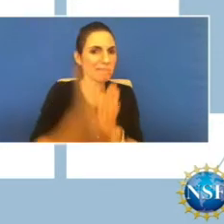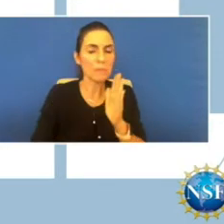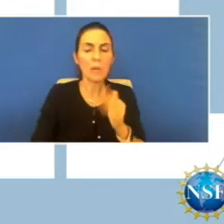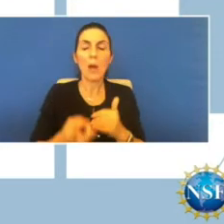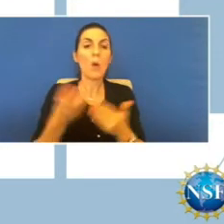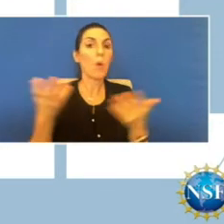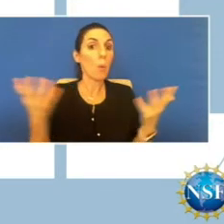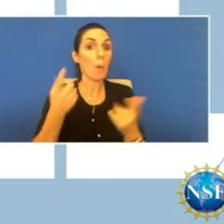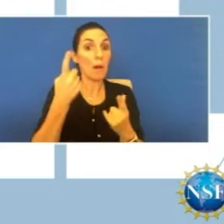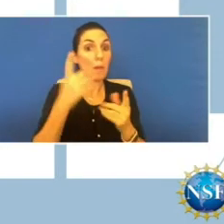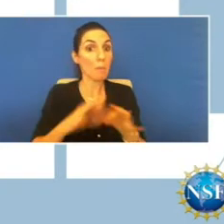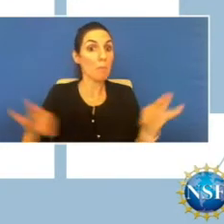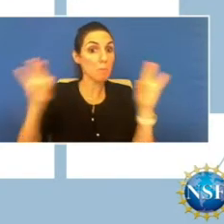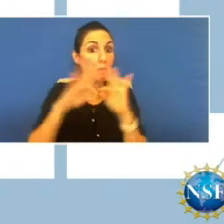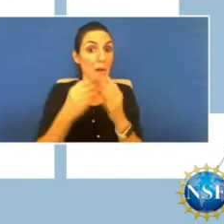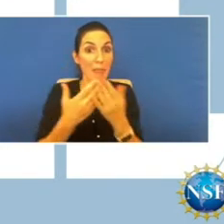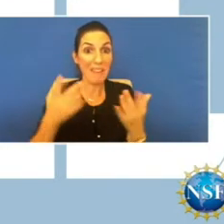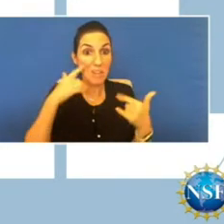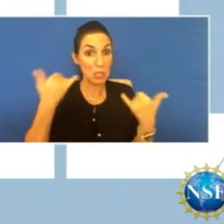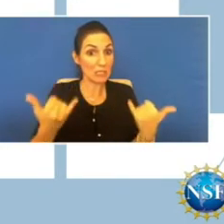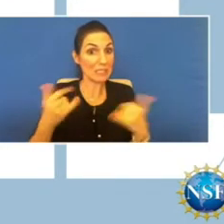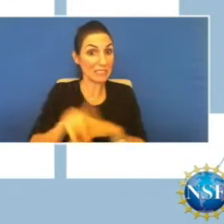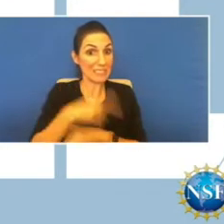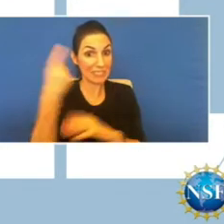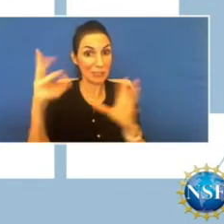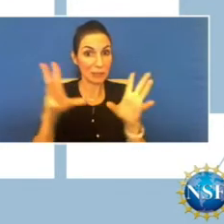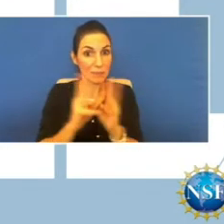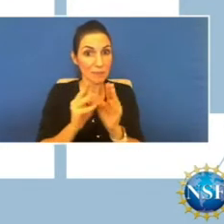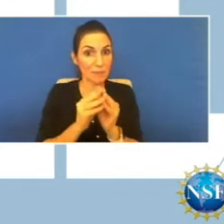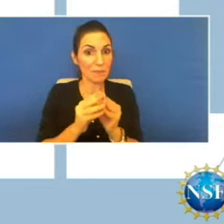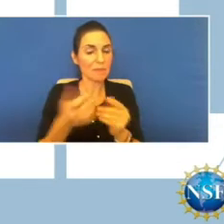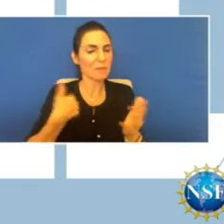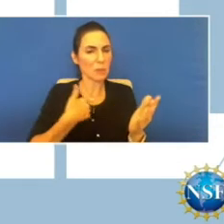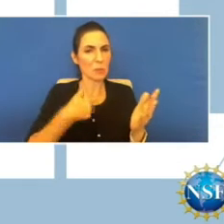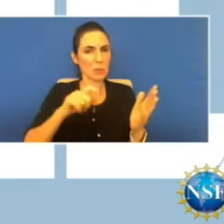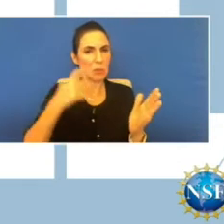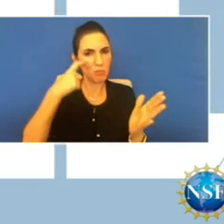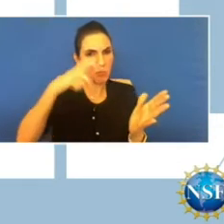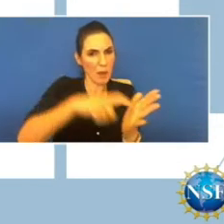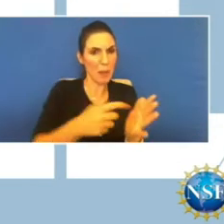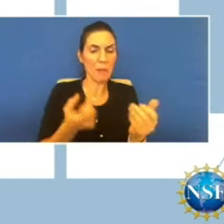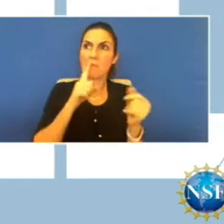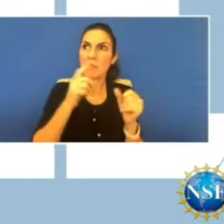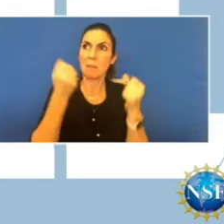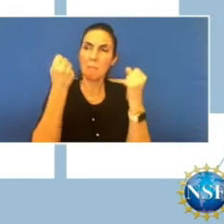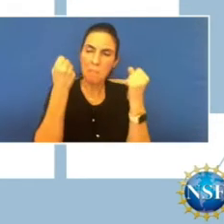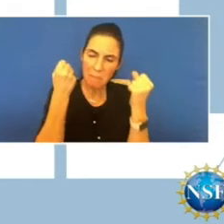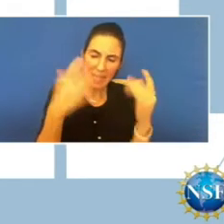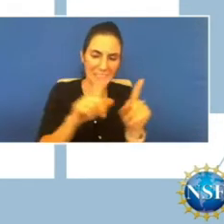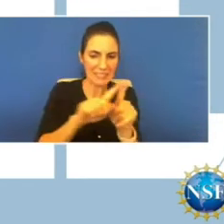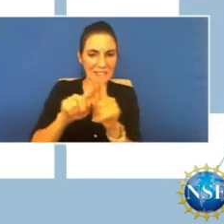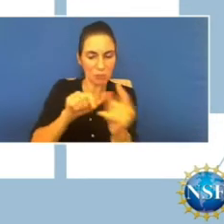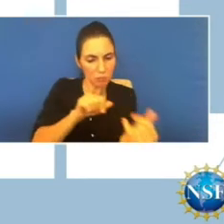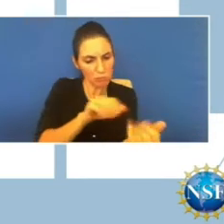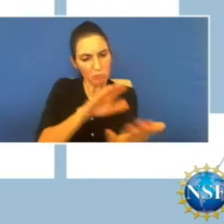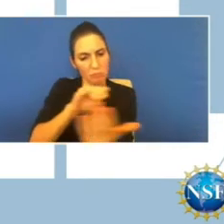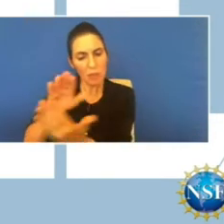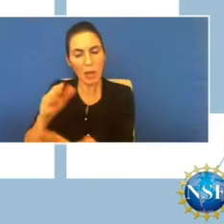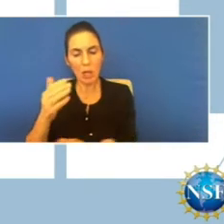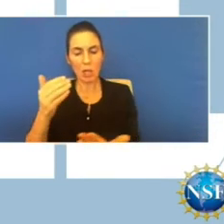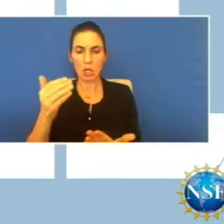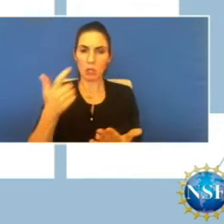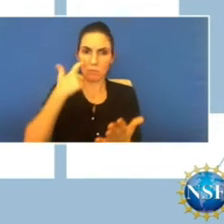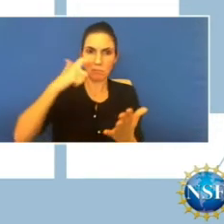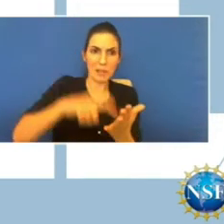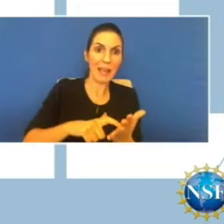really important about today's session is for us to recognize that there are a lot of different ways to think about issues of racism and